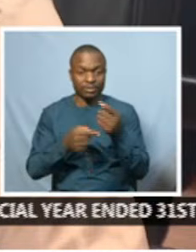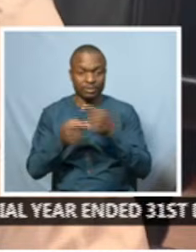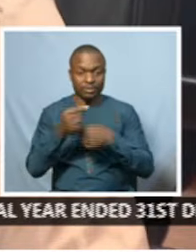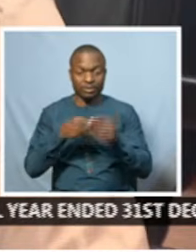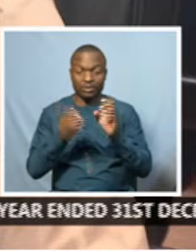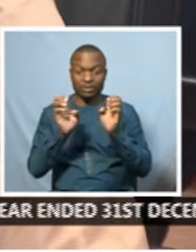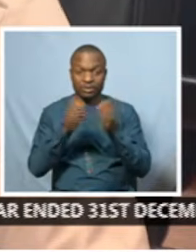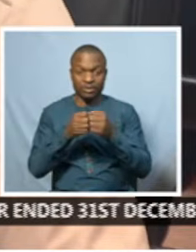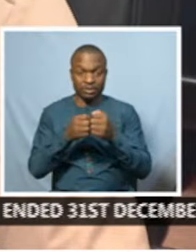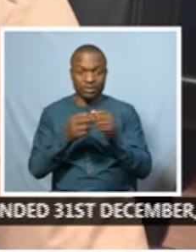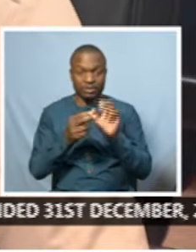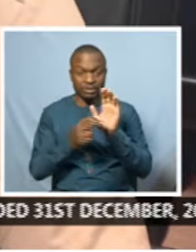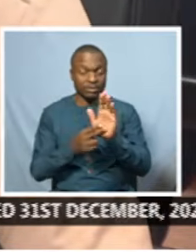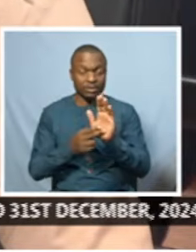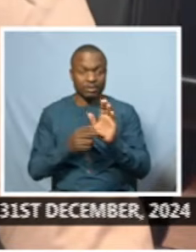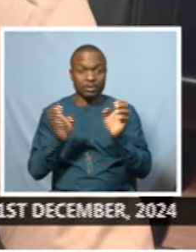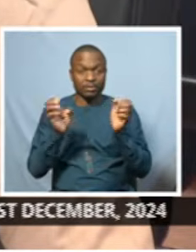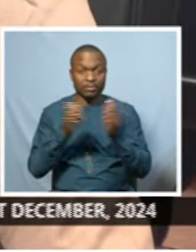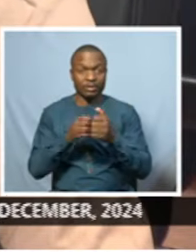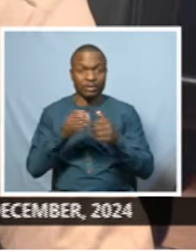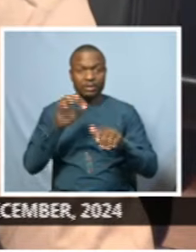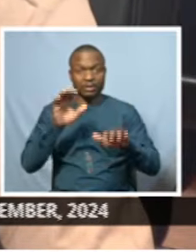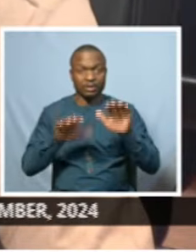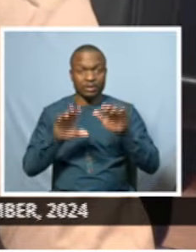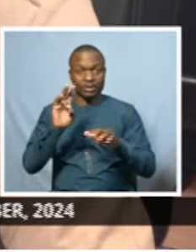shows that your bank balance was